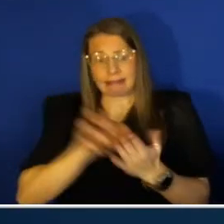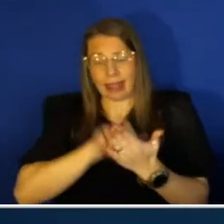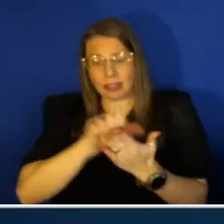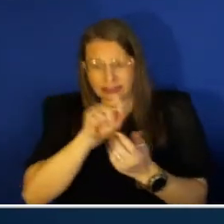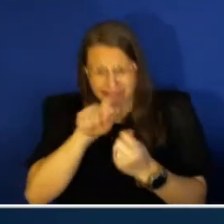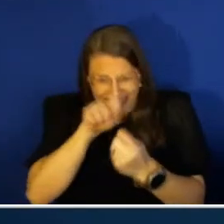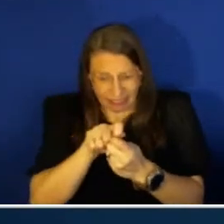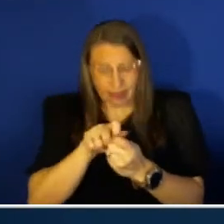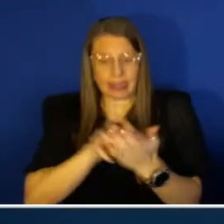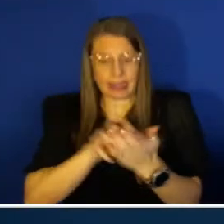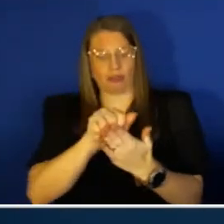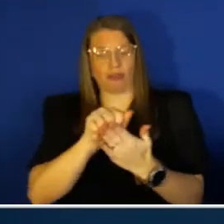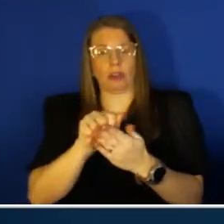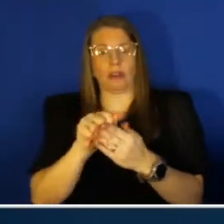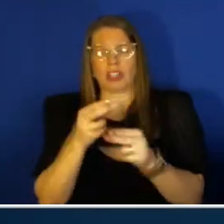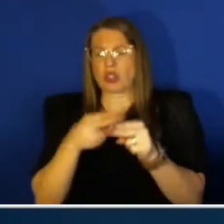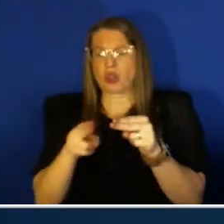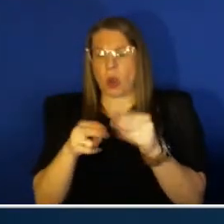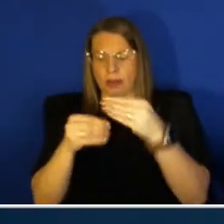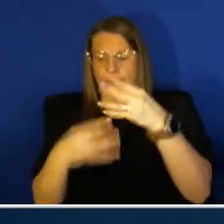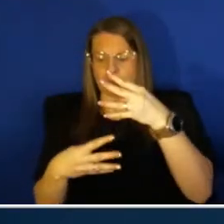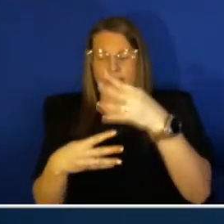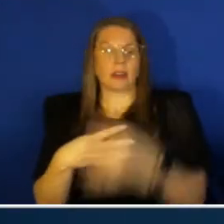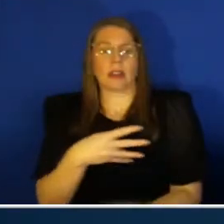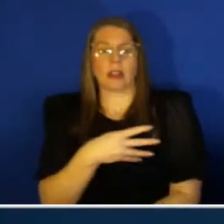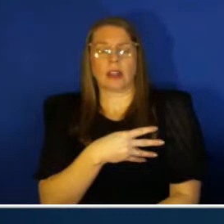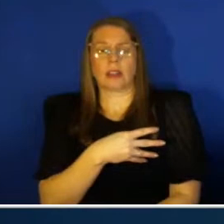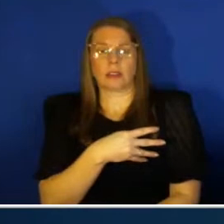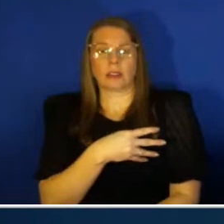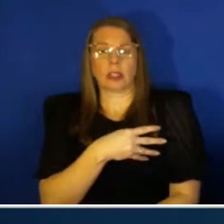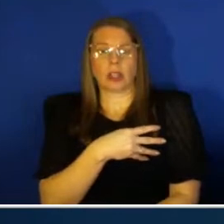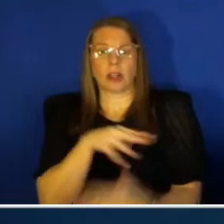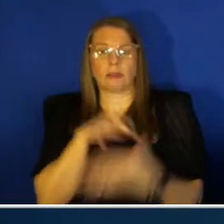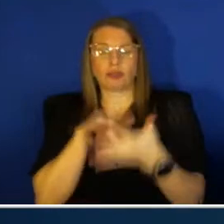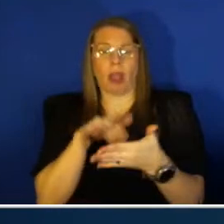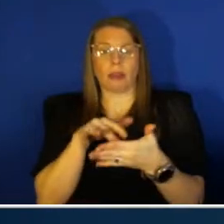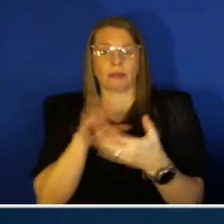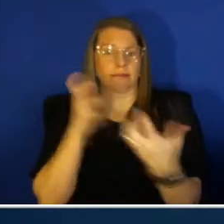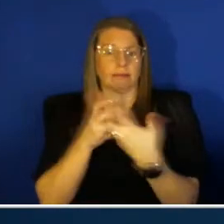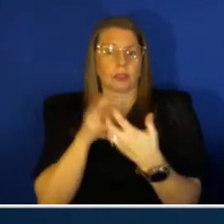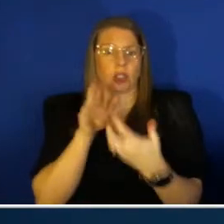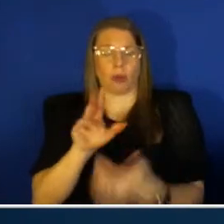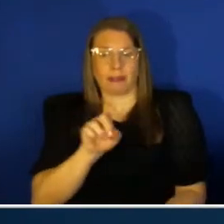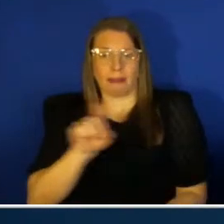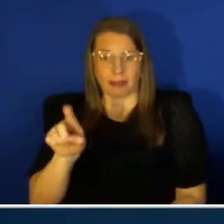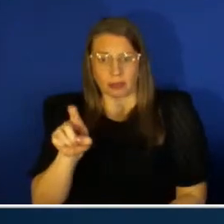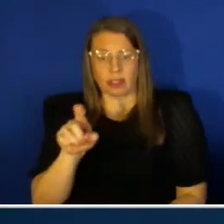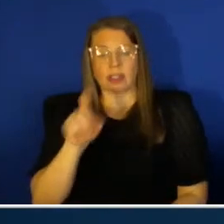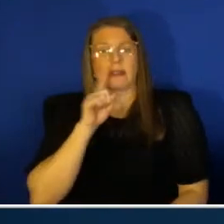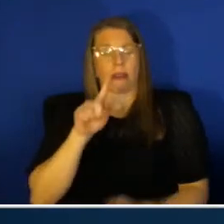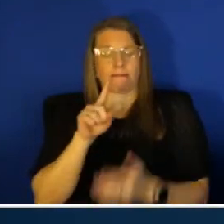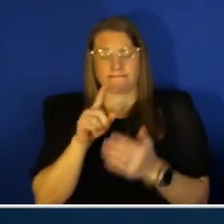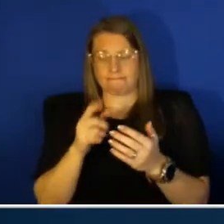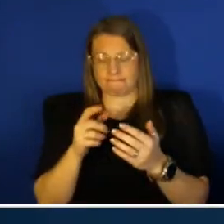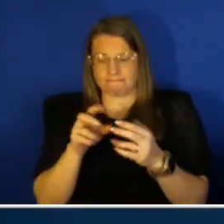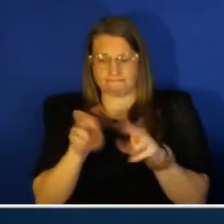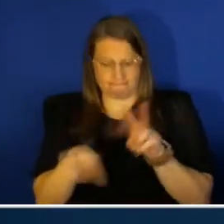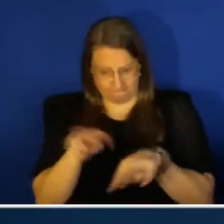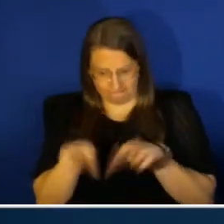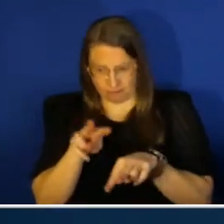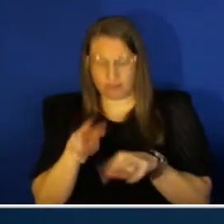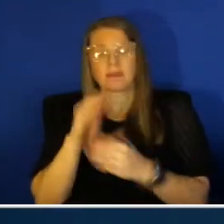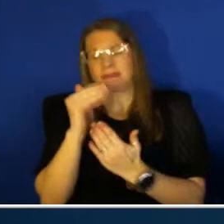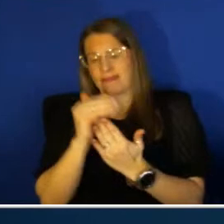up with a short list of trials that could be suitable for your diagnosis. And so you can look through that and either ask your physicians about